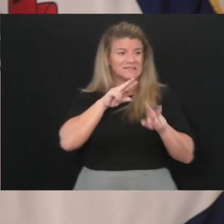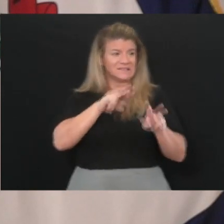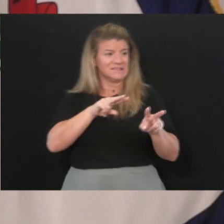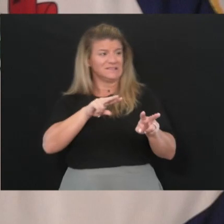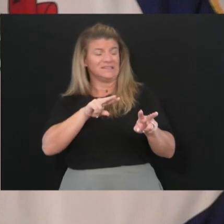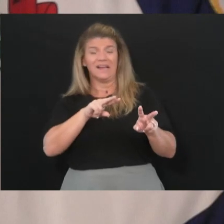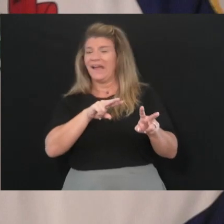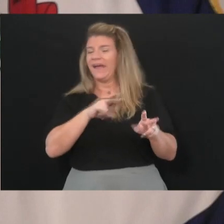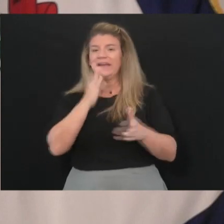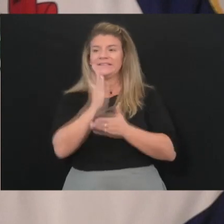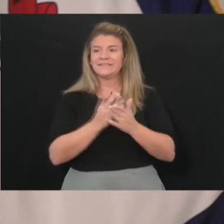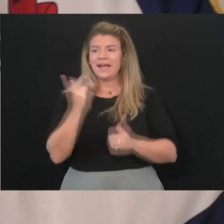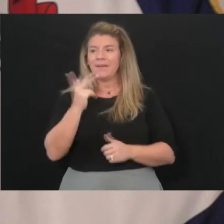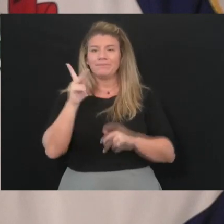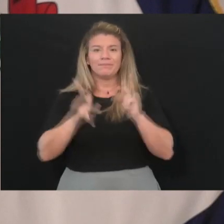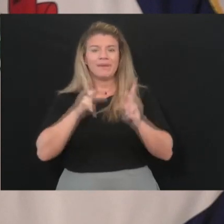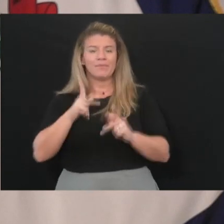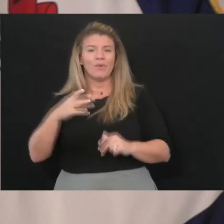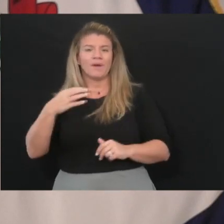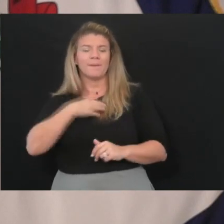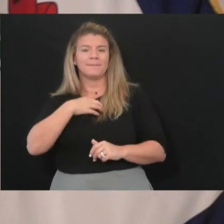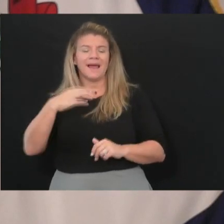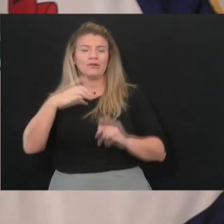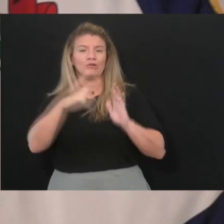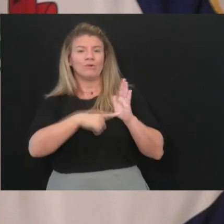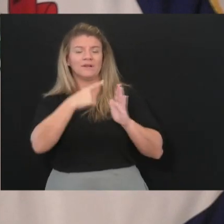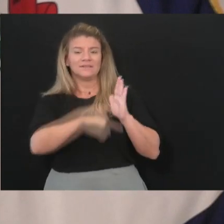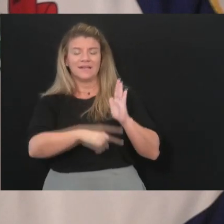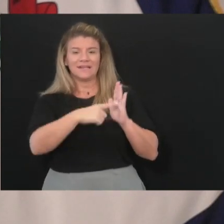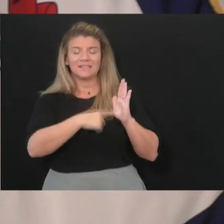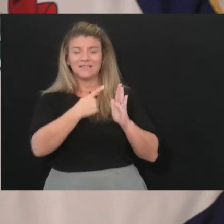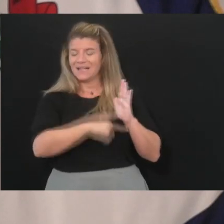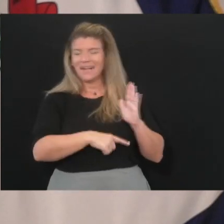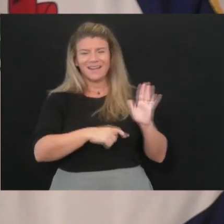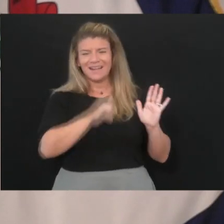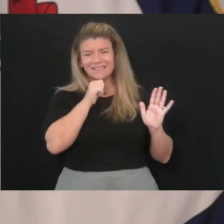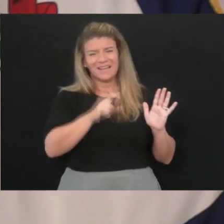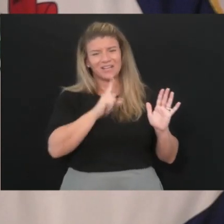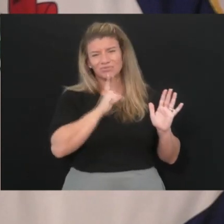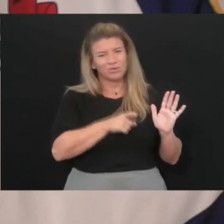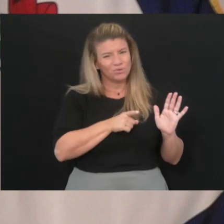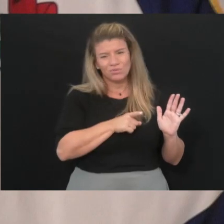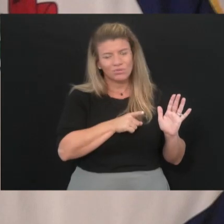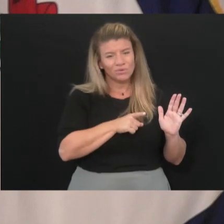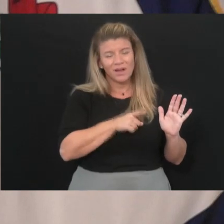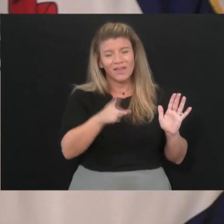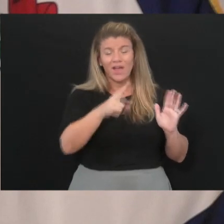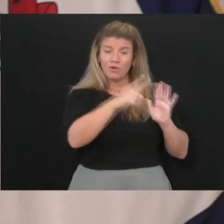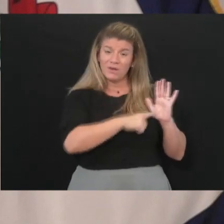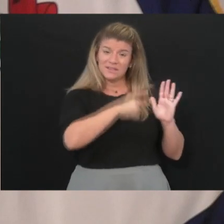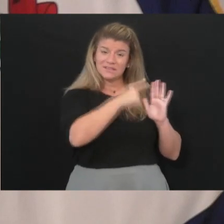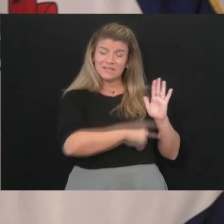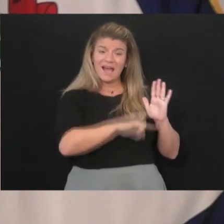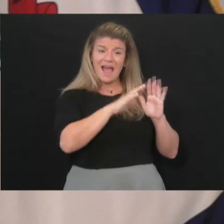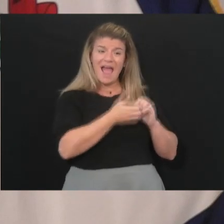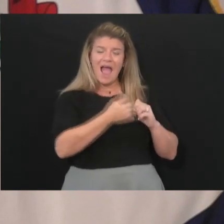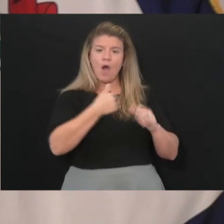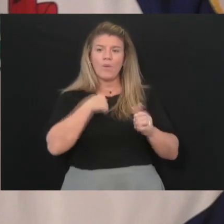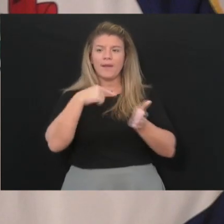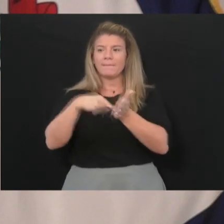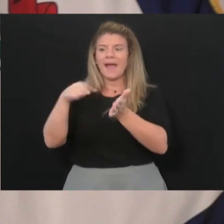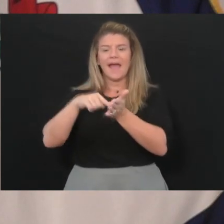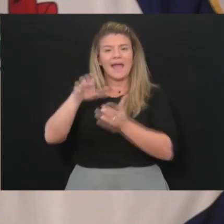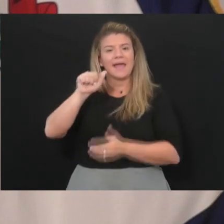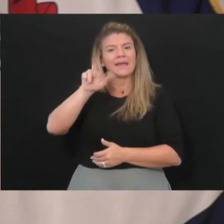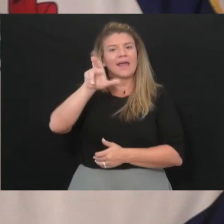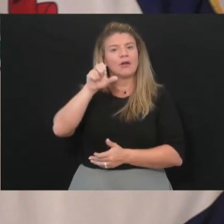which was completely unfounded, when all of a sudden, you know, we were drawing criticism on how we sent the CARES money out, that we didn't